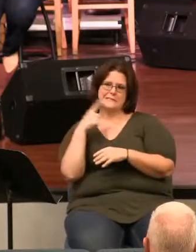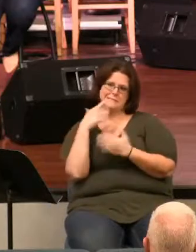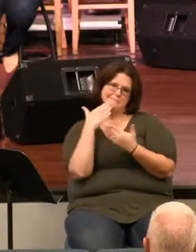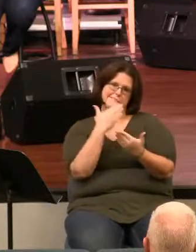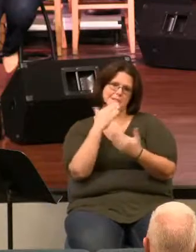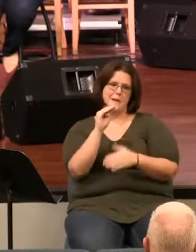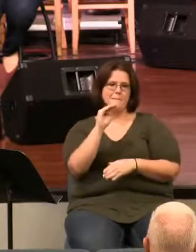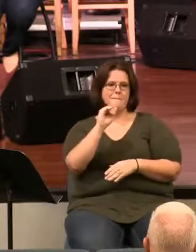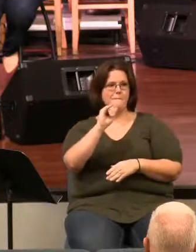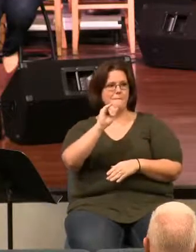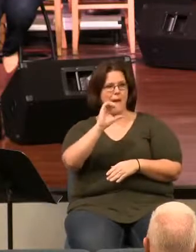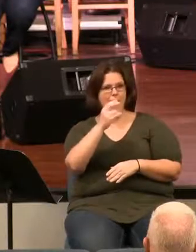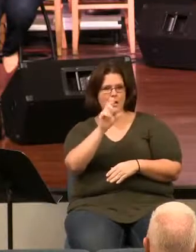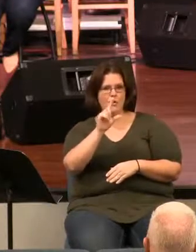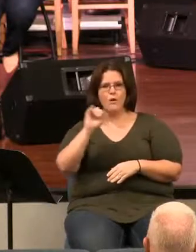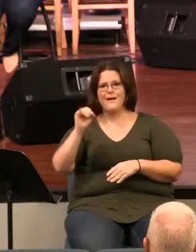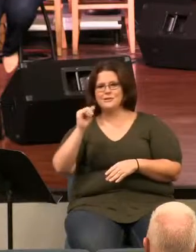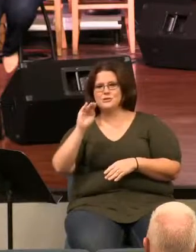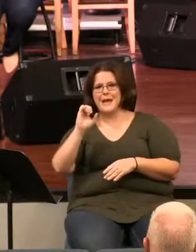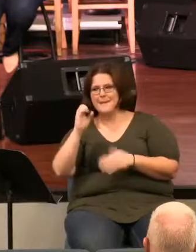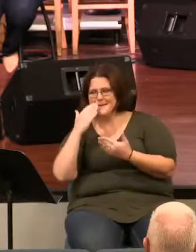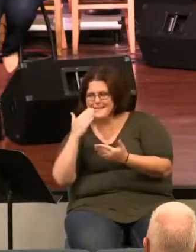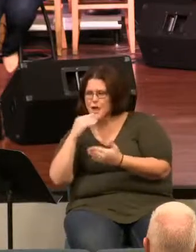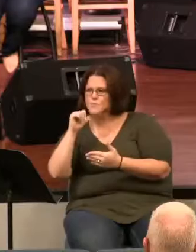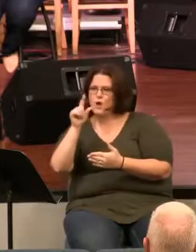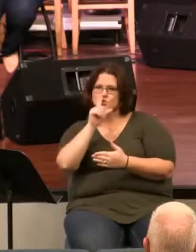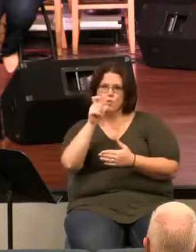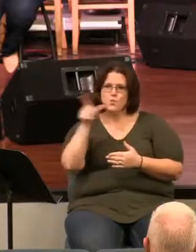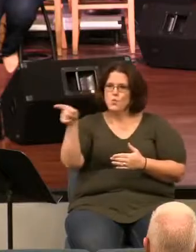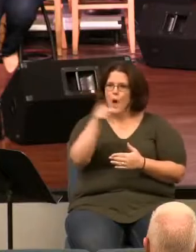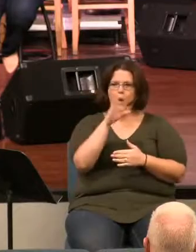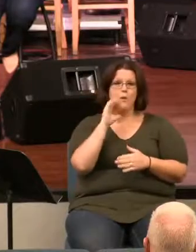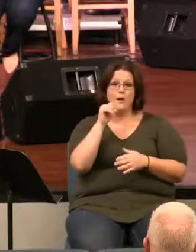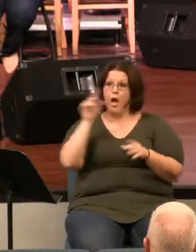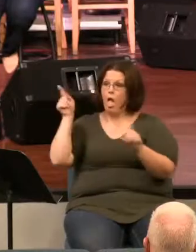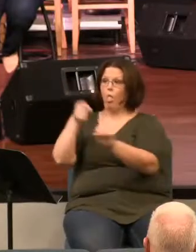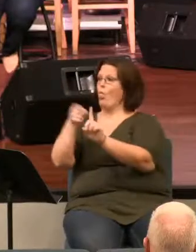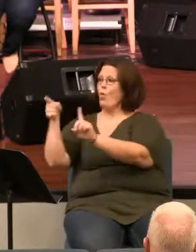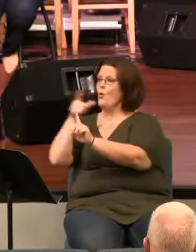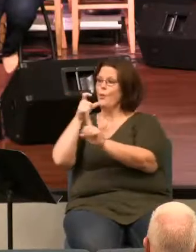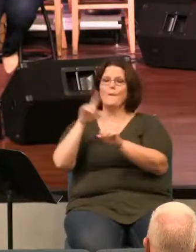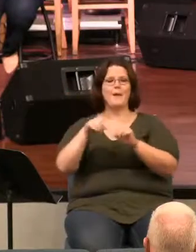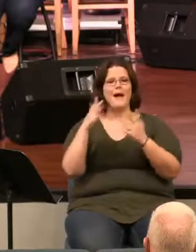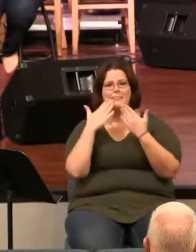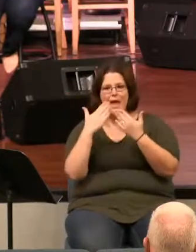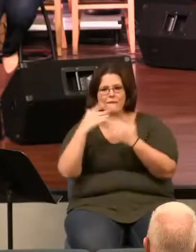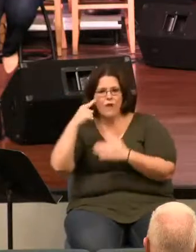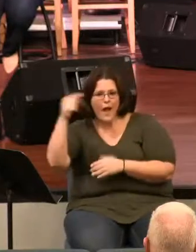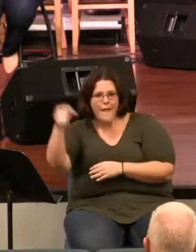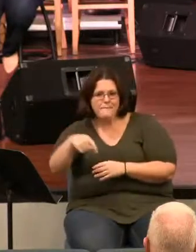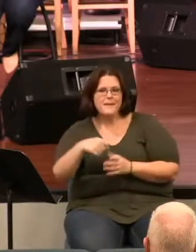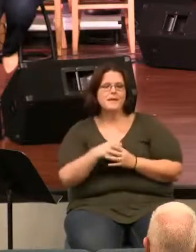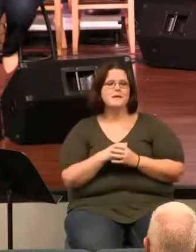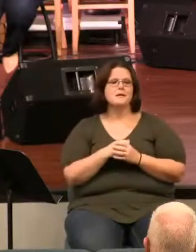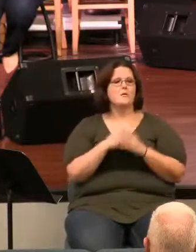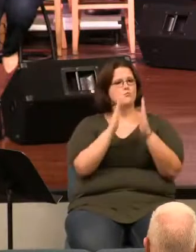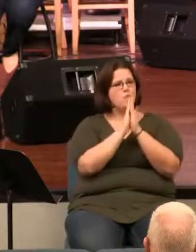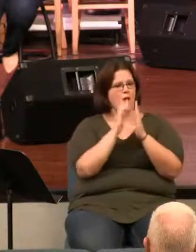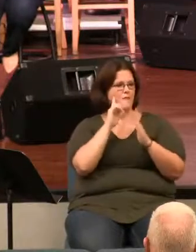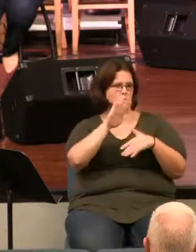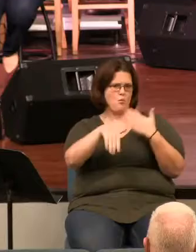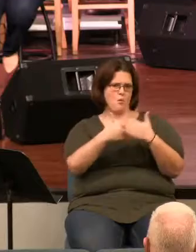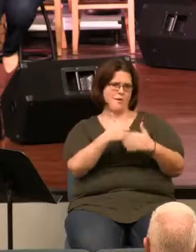and Jamie. If you're here, thank you for coming. But don't know who you are. Not going to single you out. But we want to pray for all of our